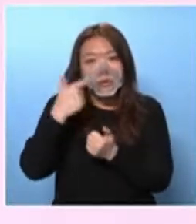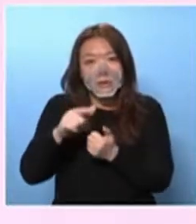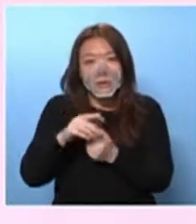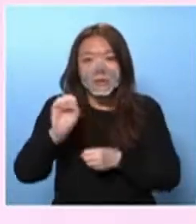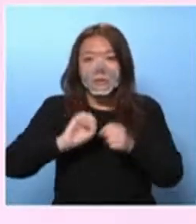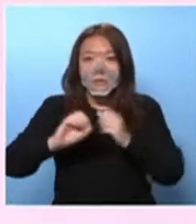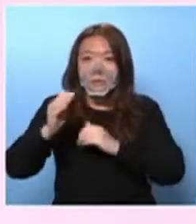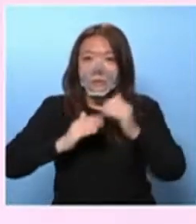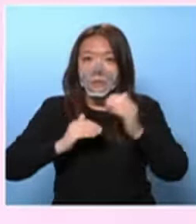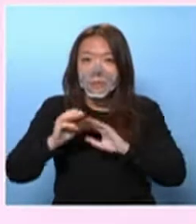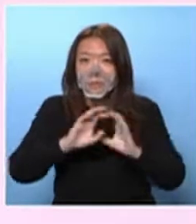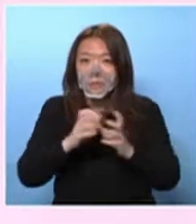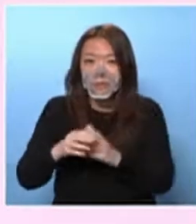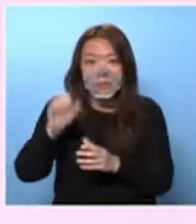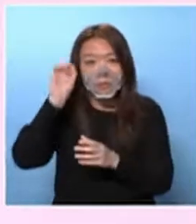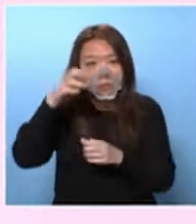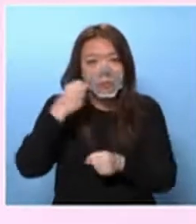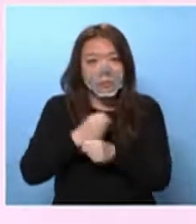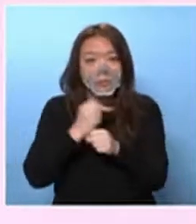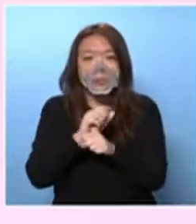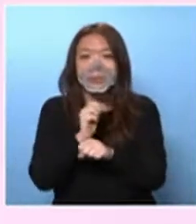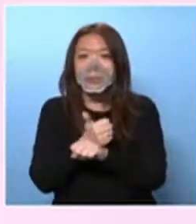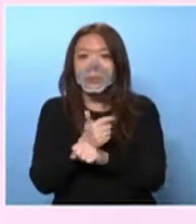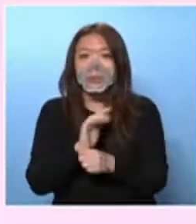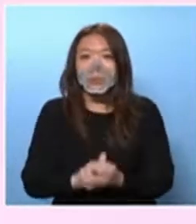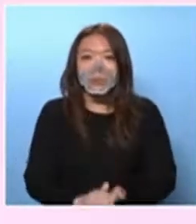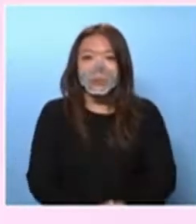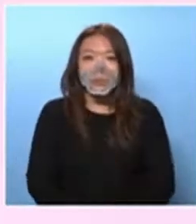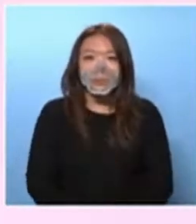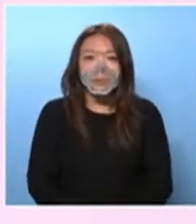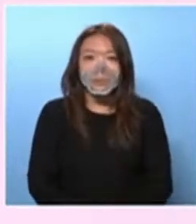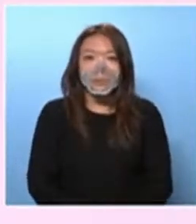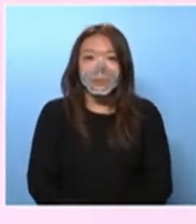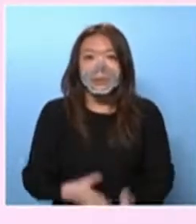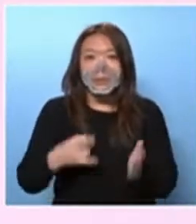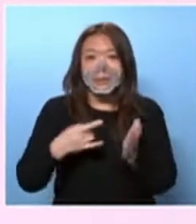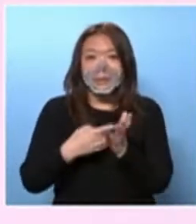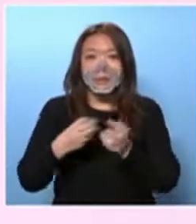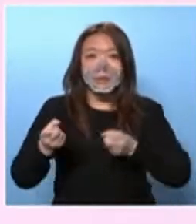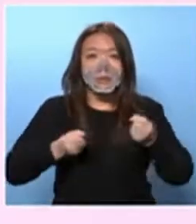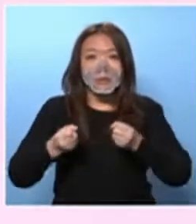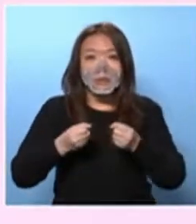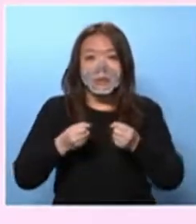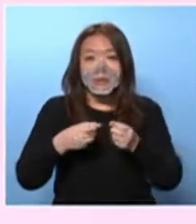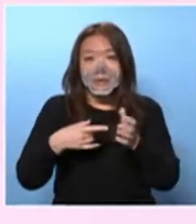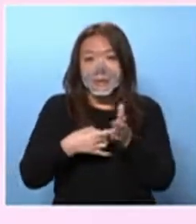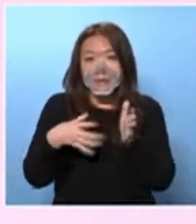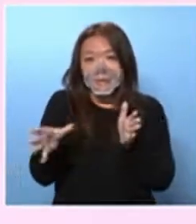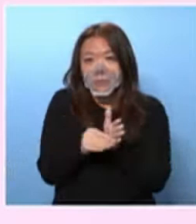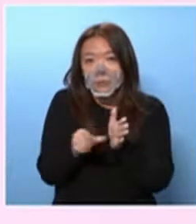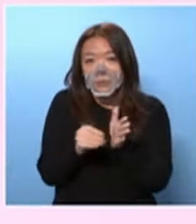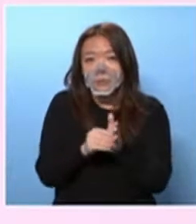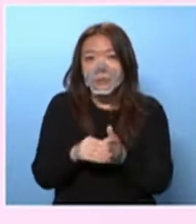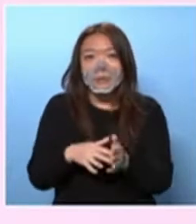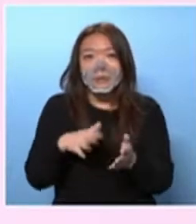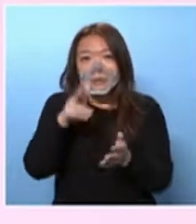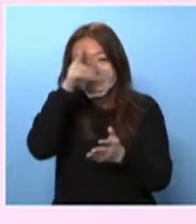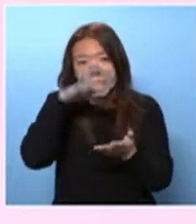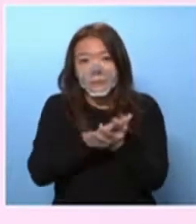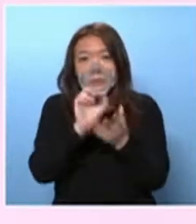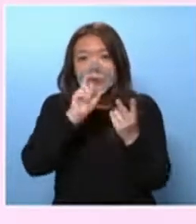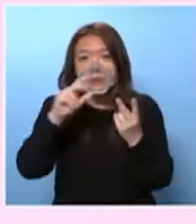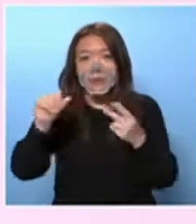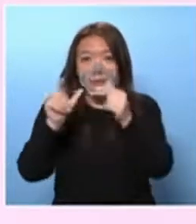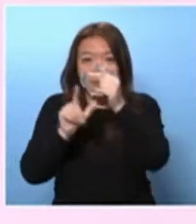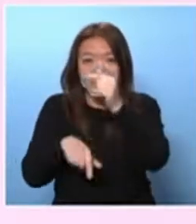help support innovation and create job opportunities for the INT industry. Some 40 additional projects can be funded with the new injection.